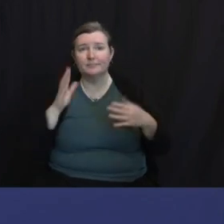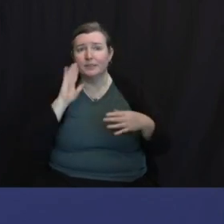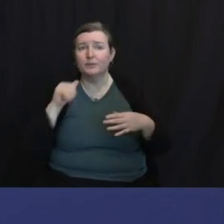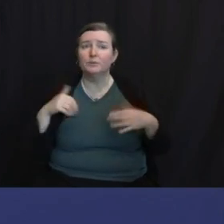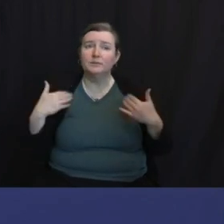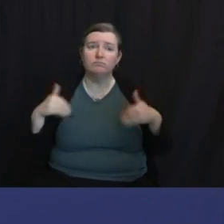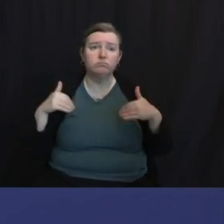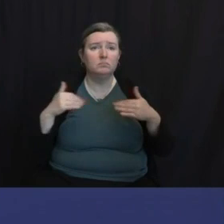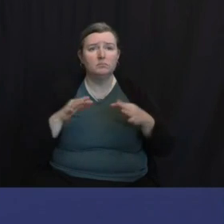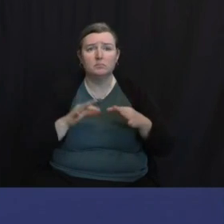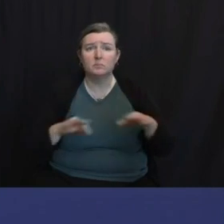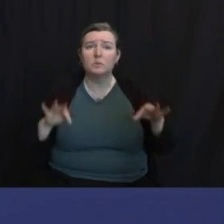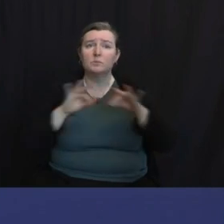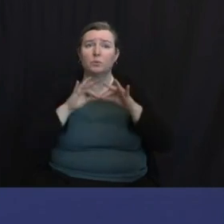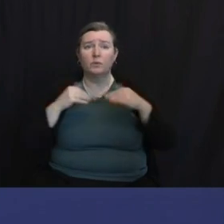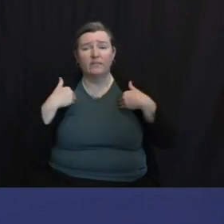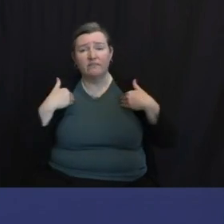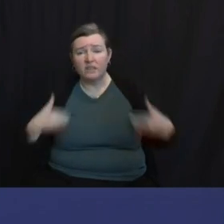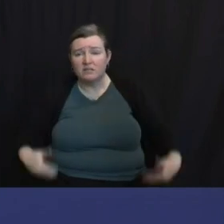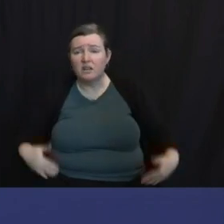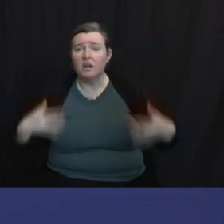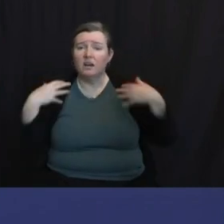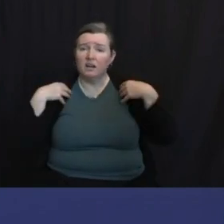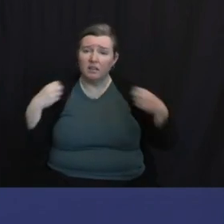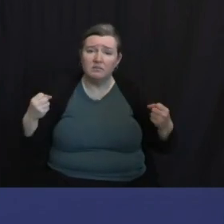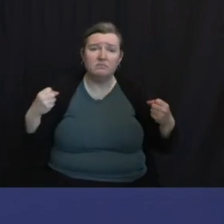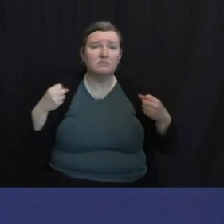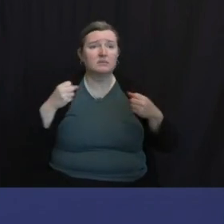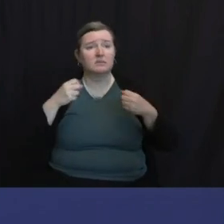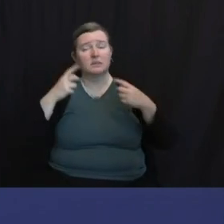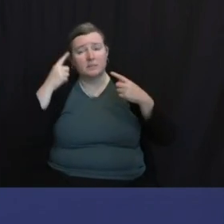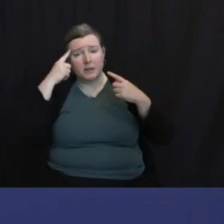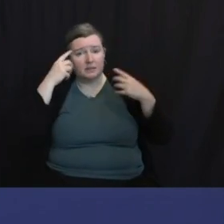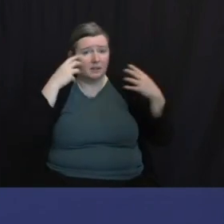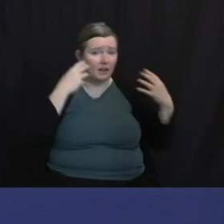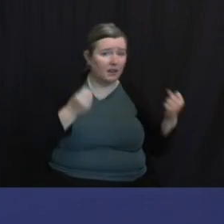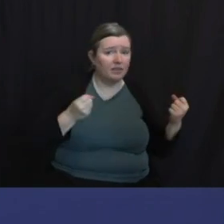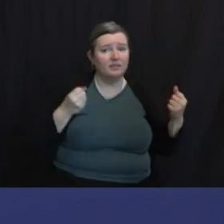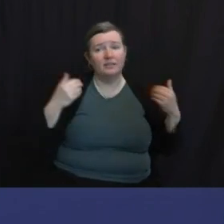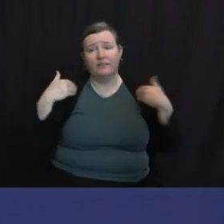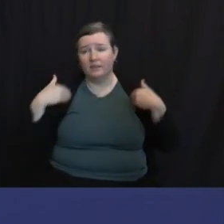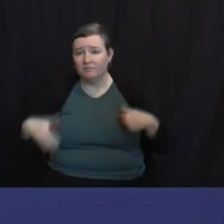our kids on the one hand and our seniors and residents in long-term care on the other.